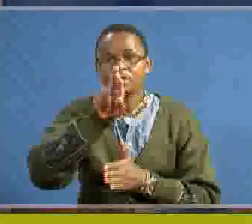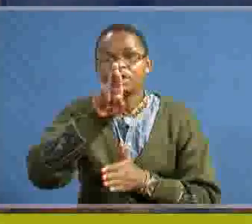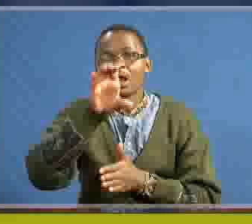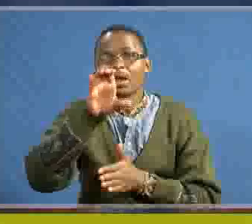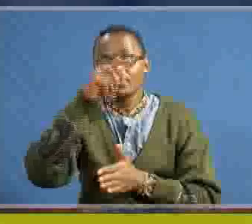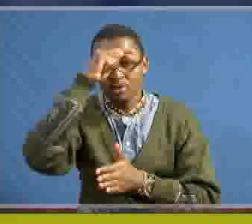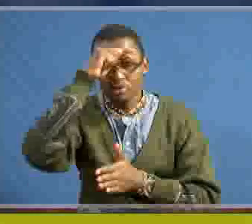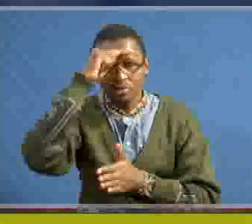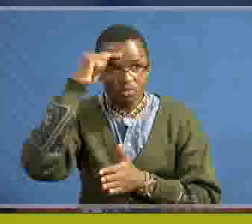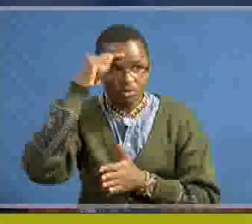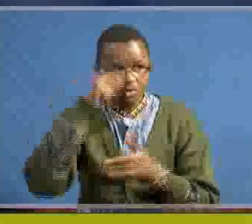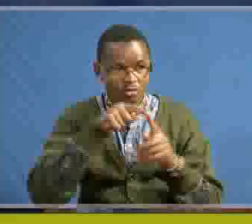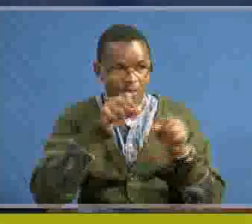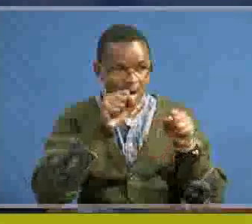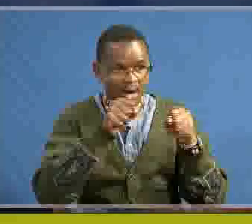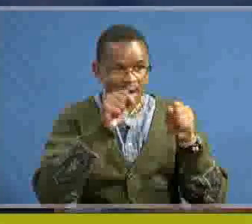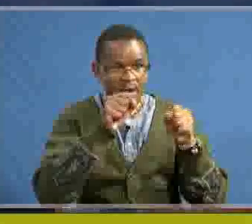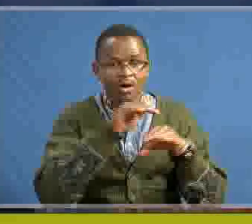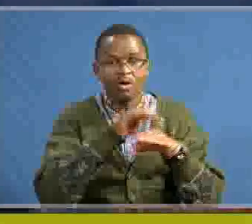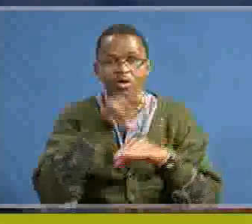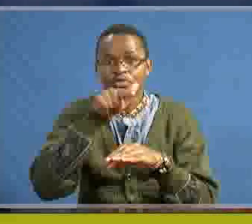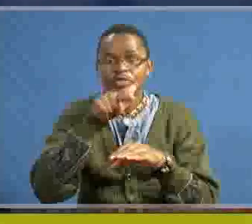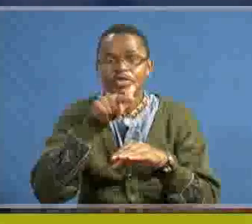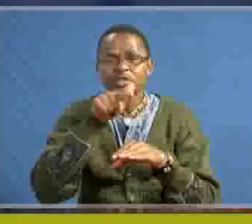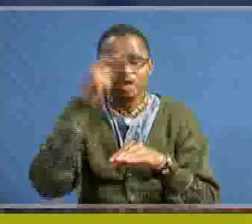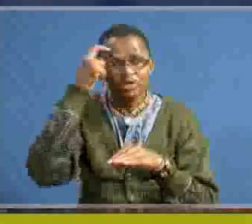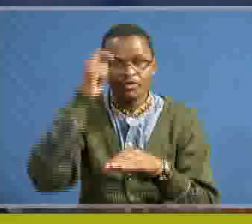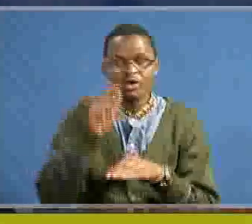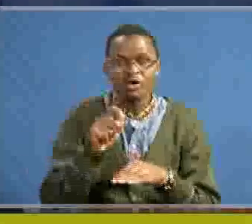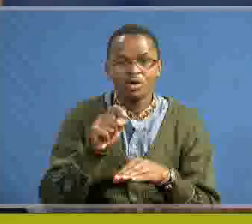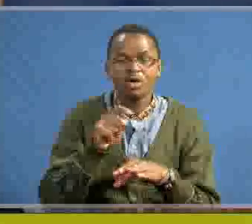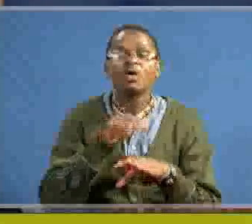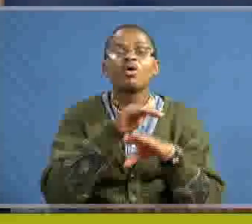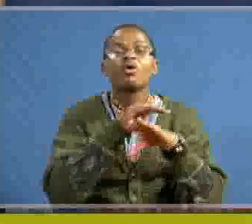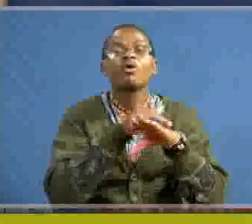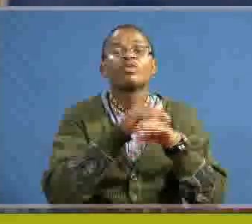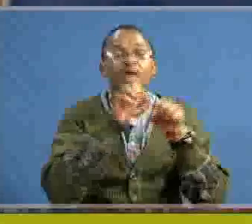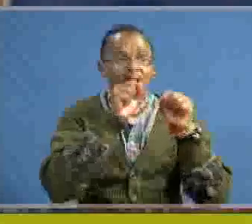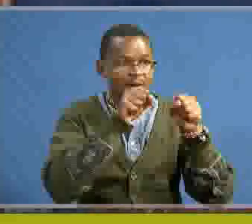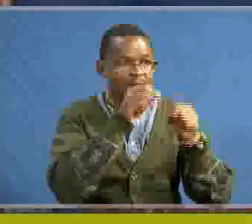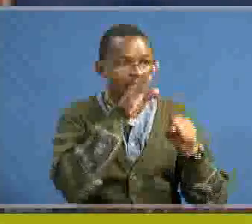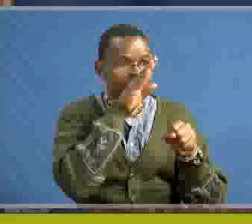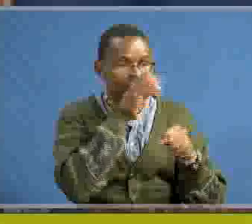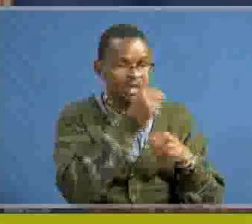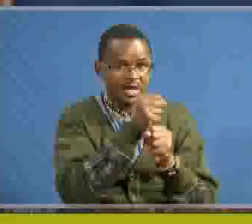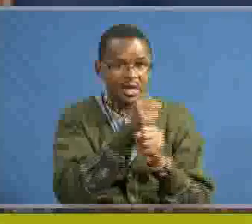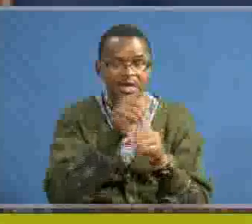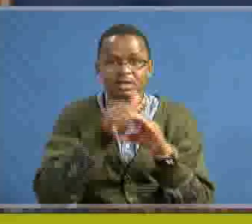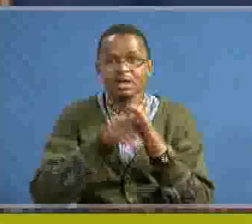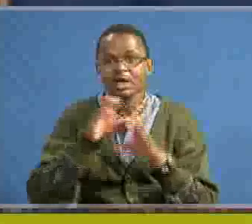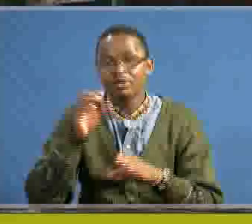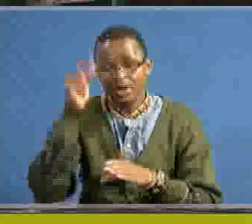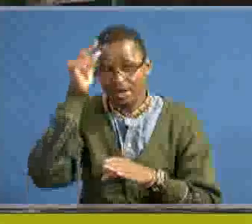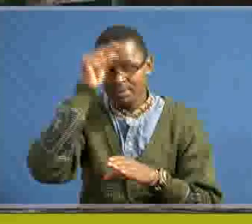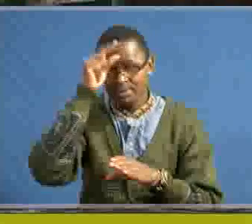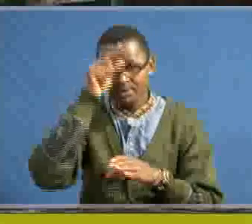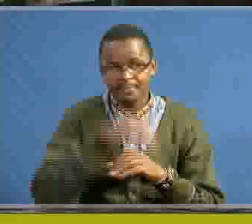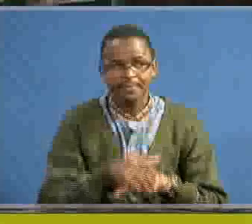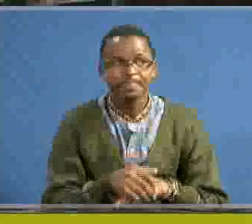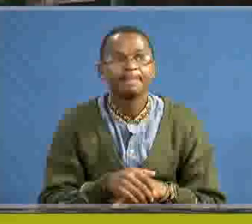because to agree on these objections on the agreements being done at the county level you